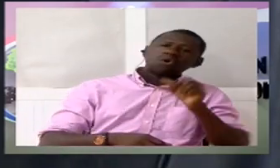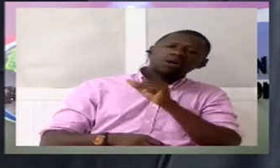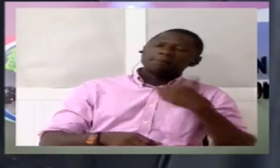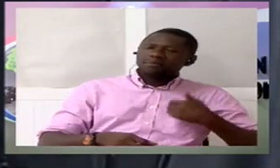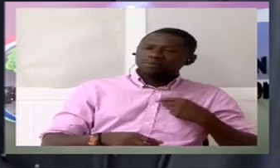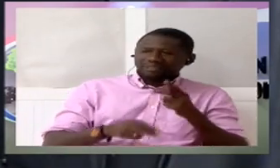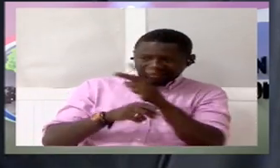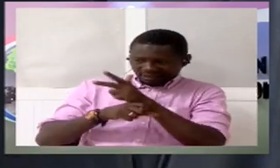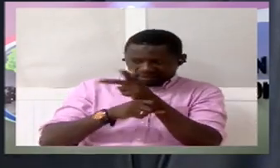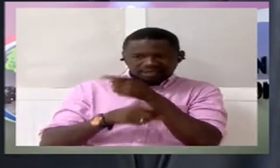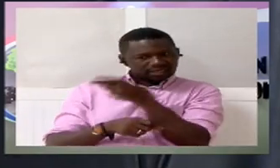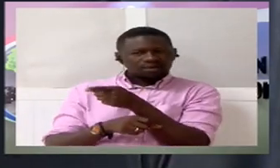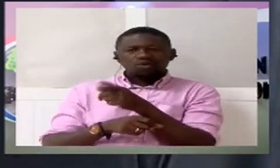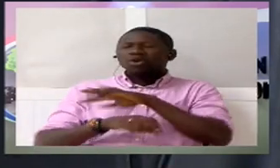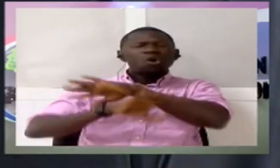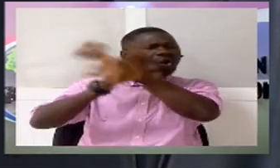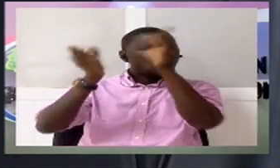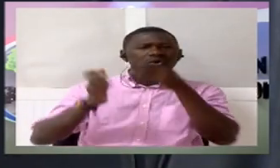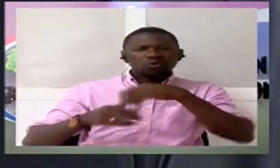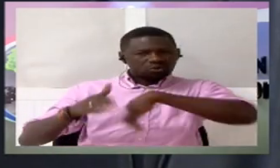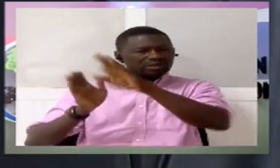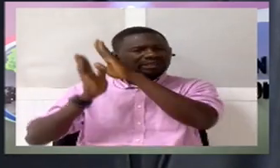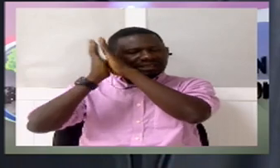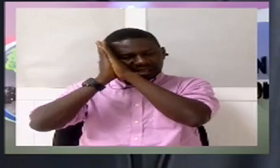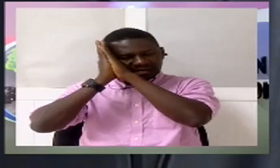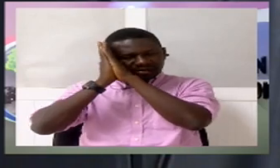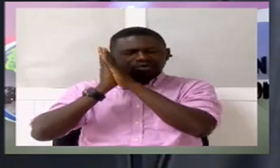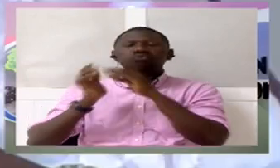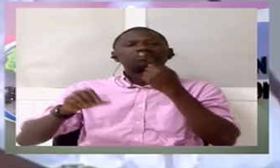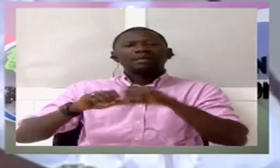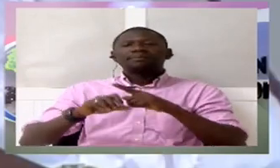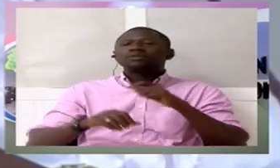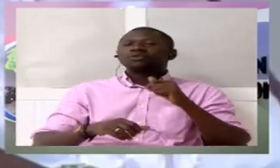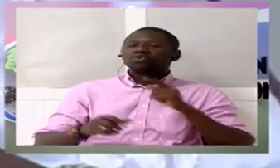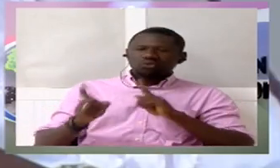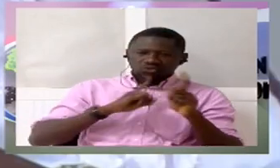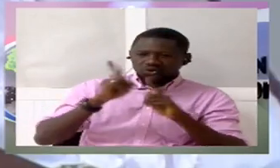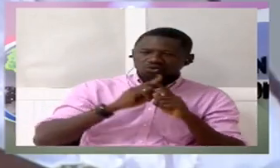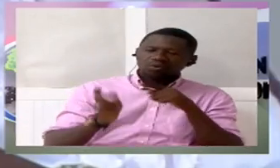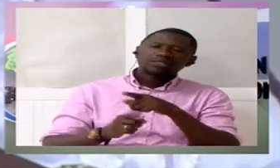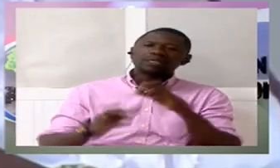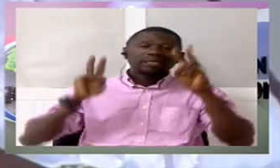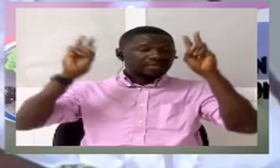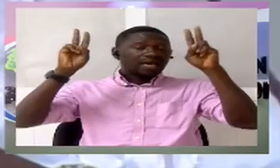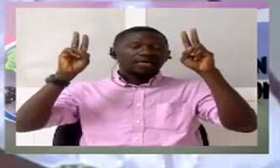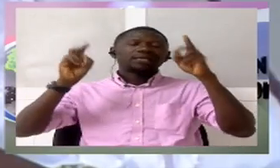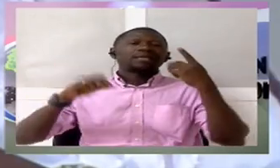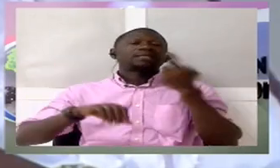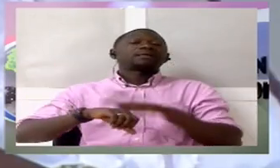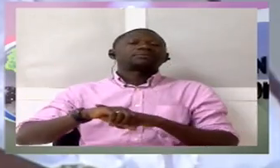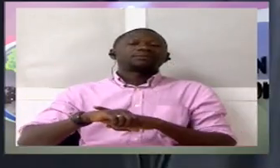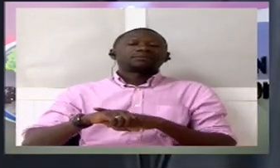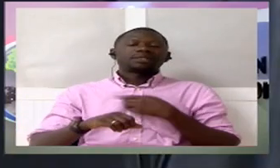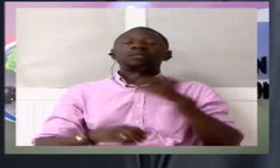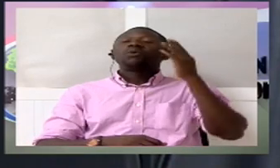when everyone else goes to bed, he used to have discussions with Yahya Jammeh. So